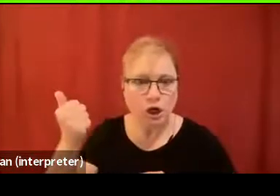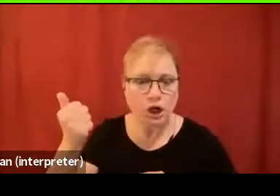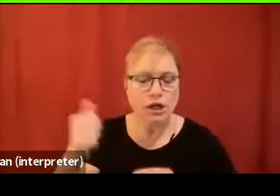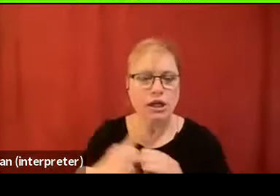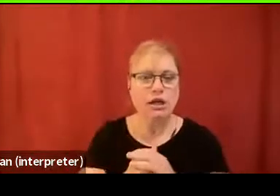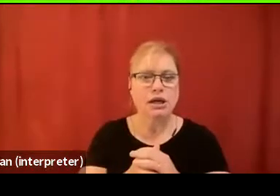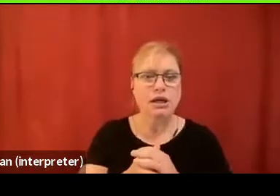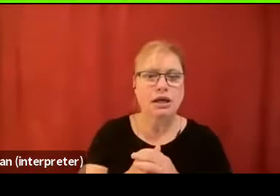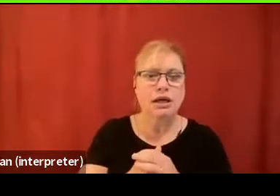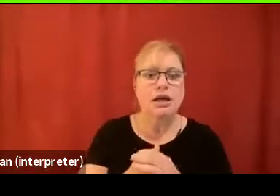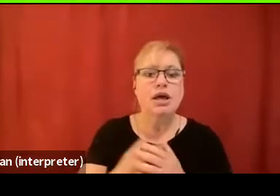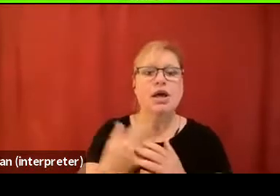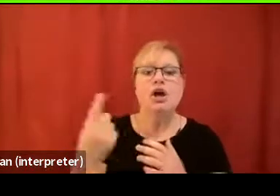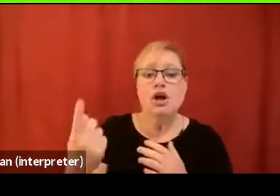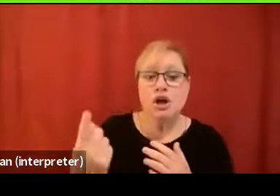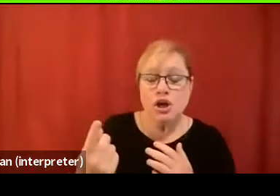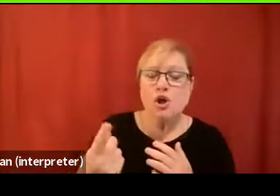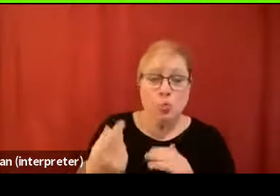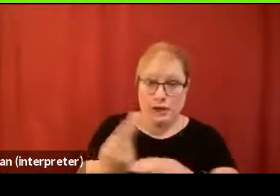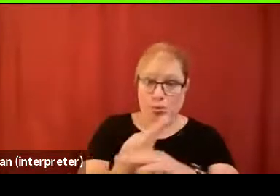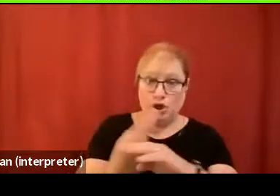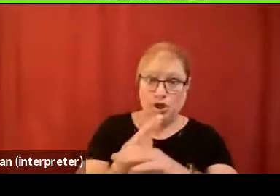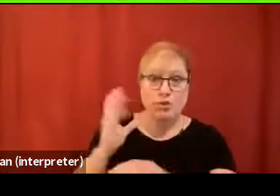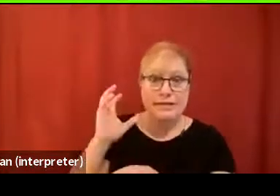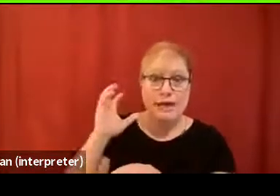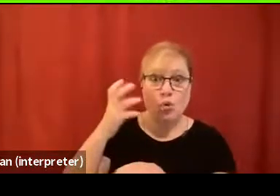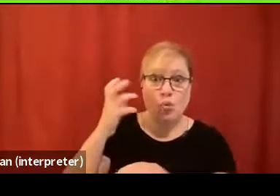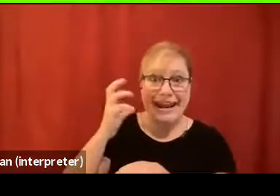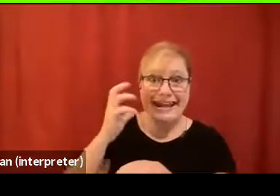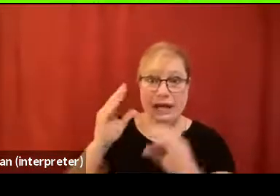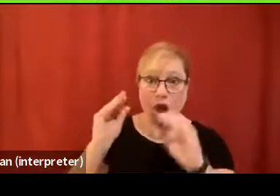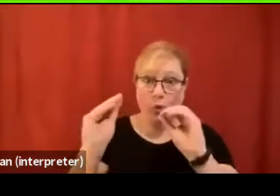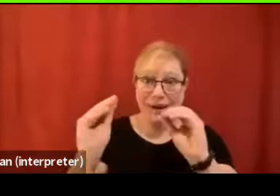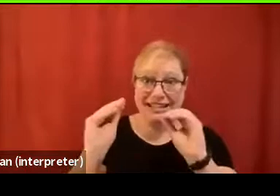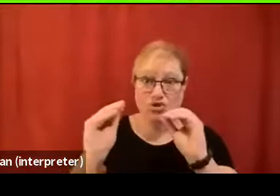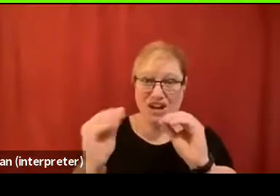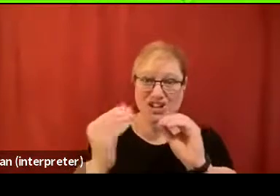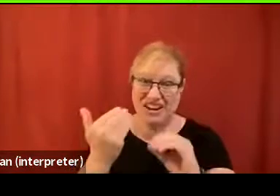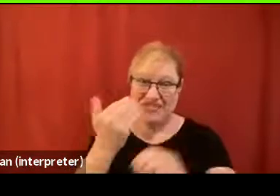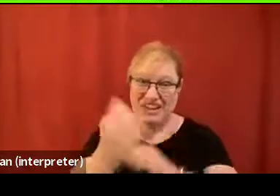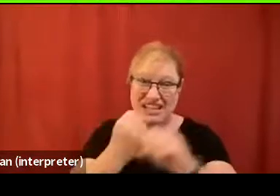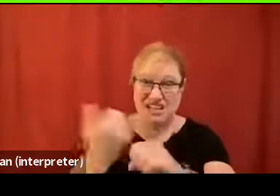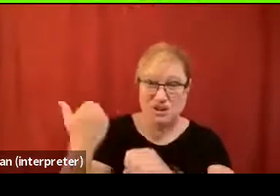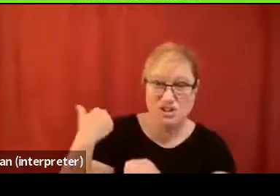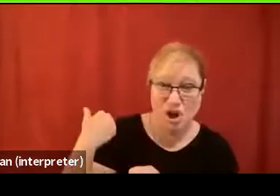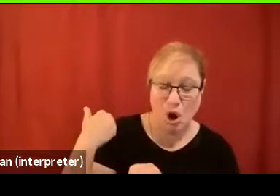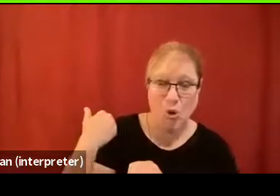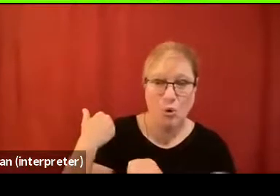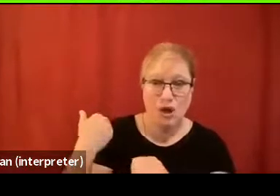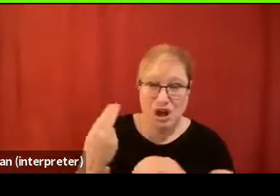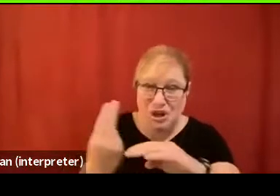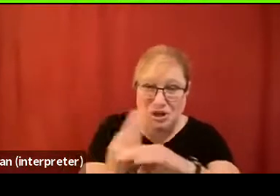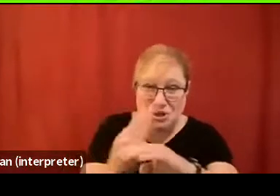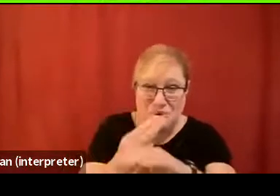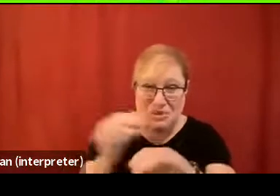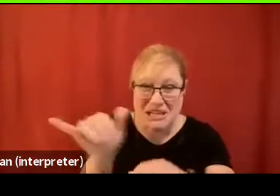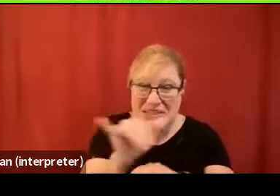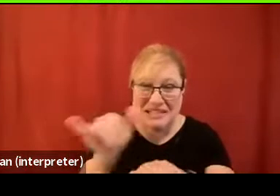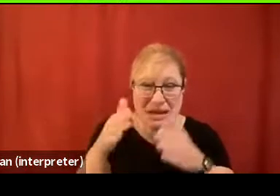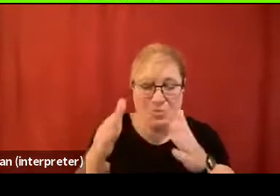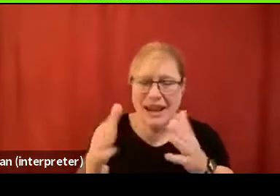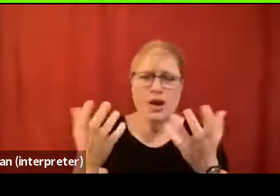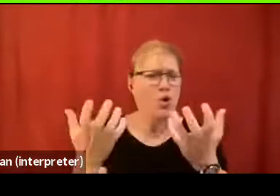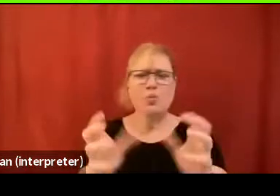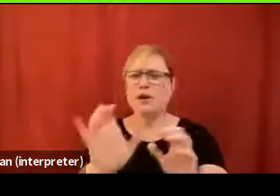using radio instruction 15 years ago. We don't want to use the exact same model. So how do we build it back better? How do we